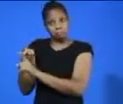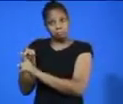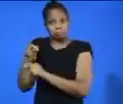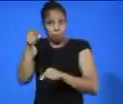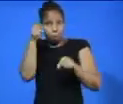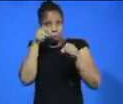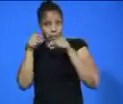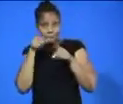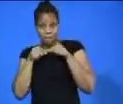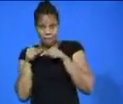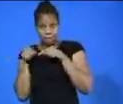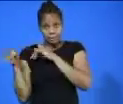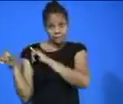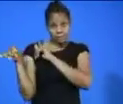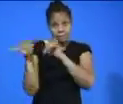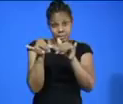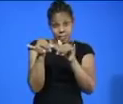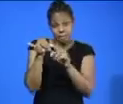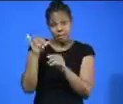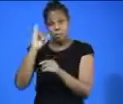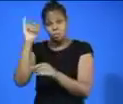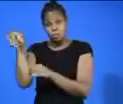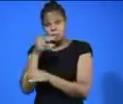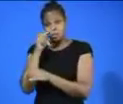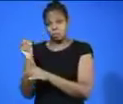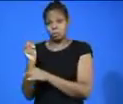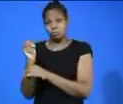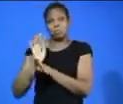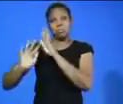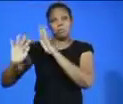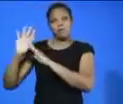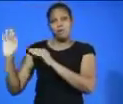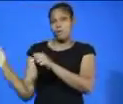let me take you back. The same John, filled with the